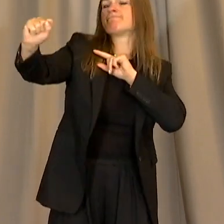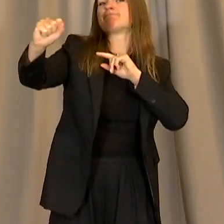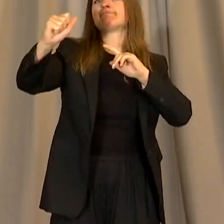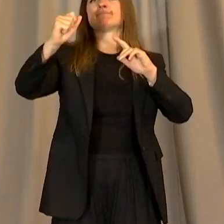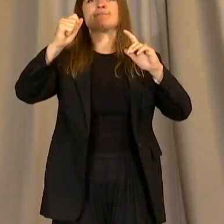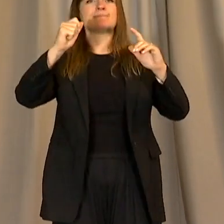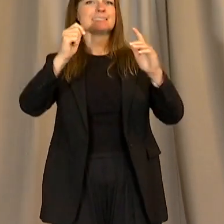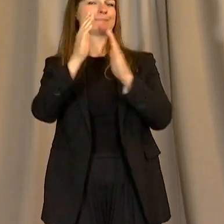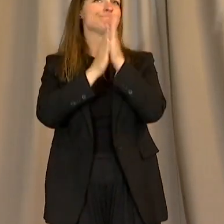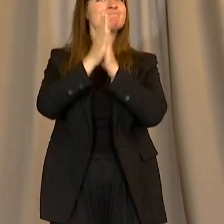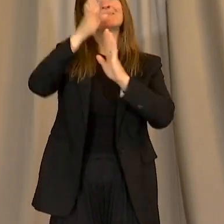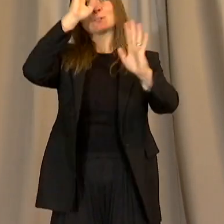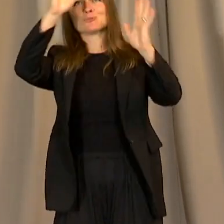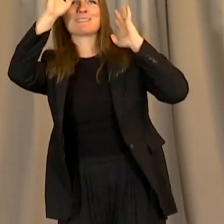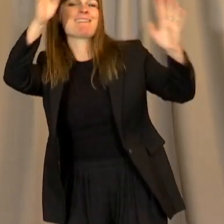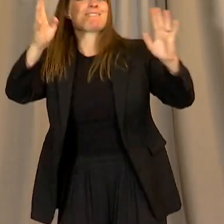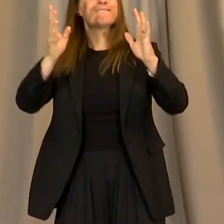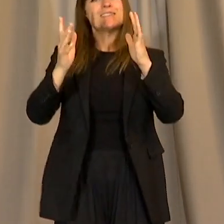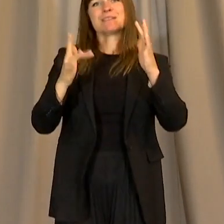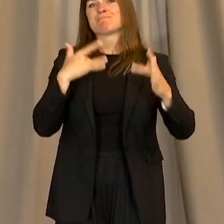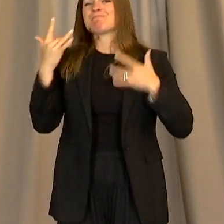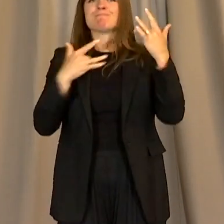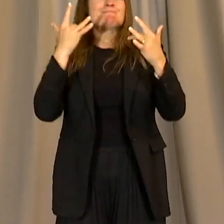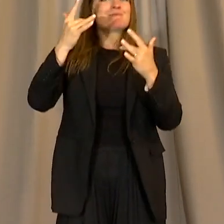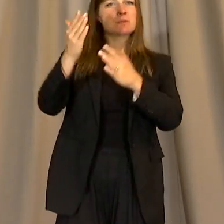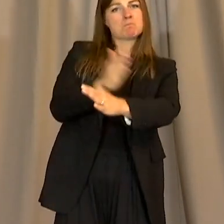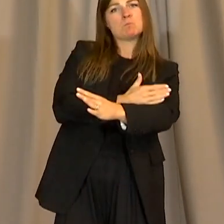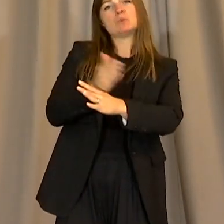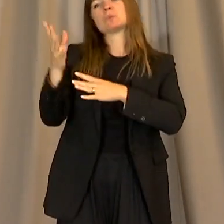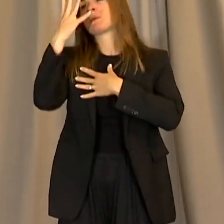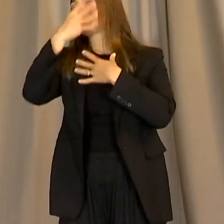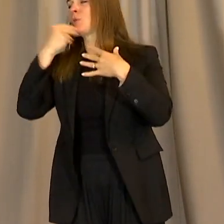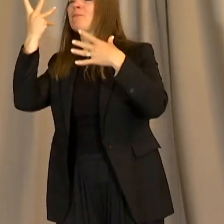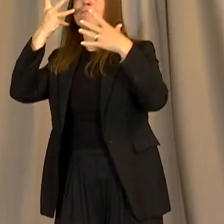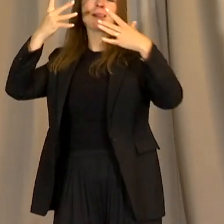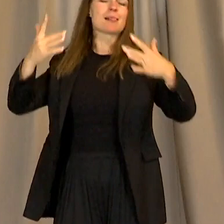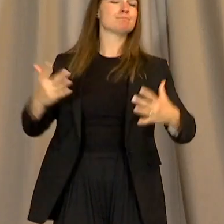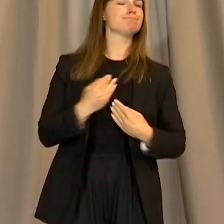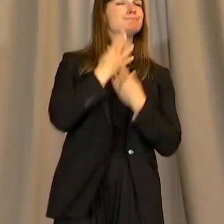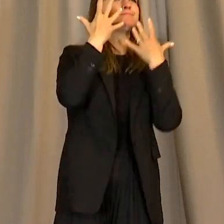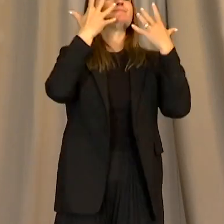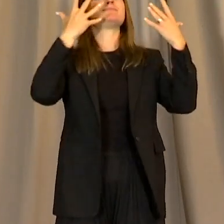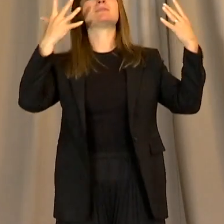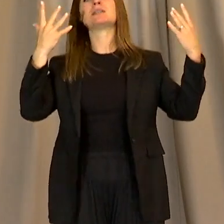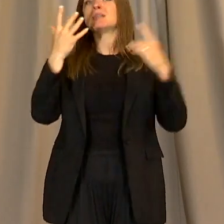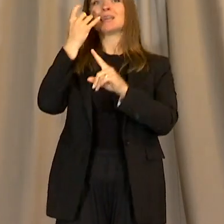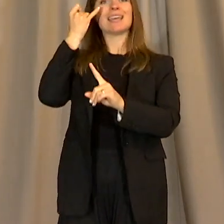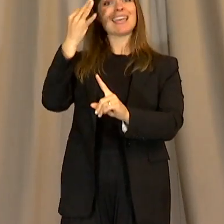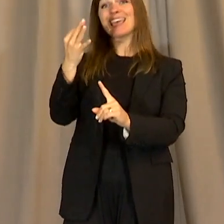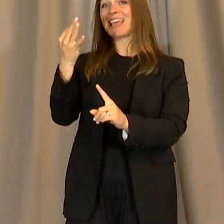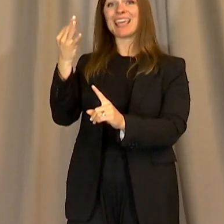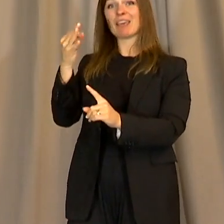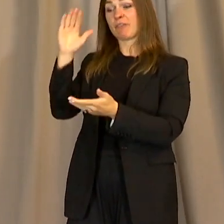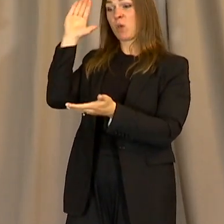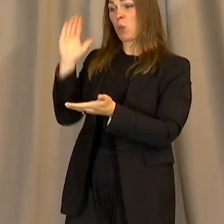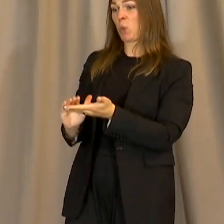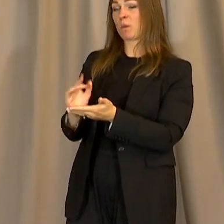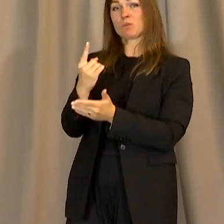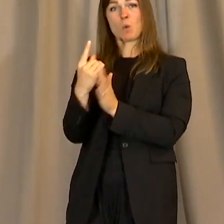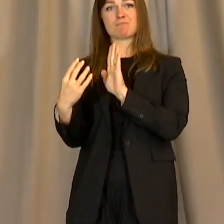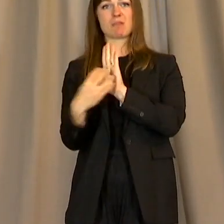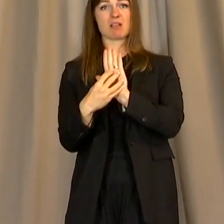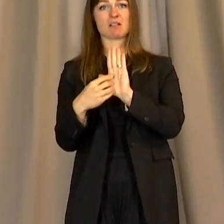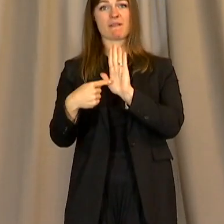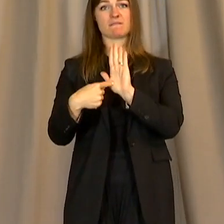and innovative and creative and musical and beautiful and joyful, because if I had been reduced to that small paragraph